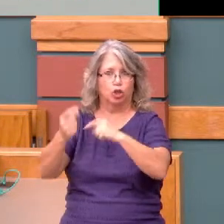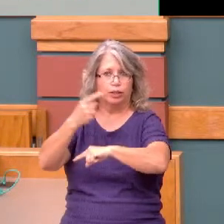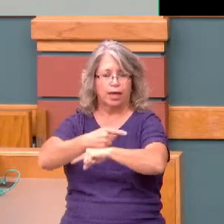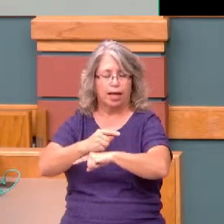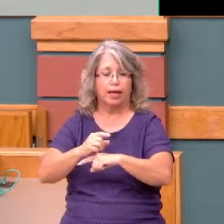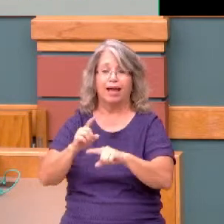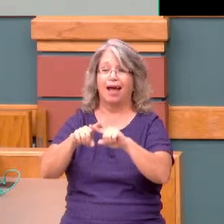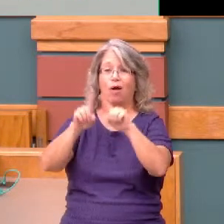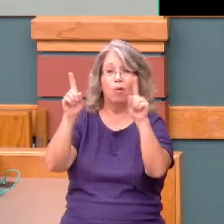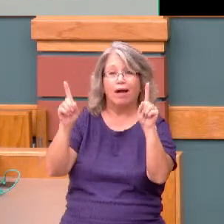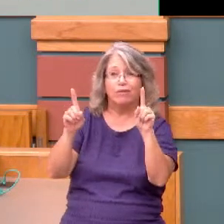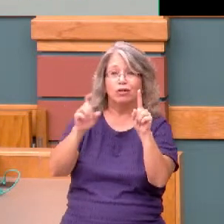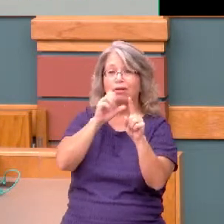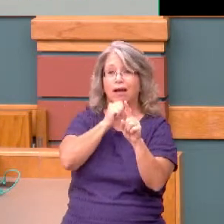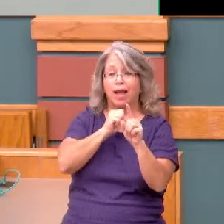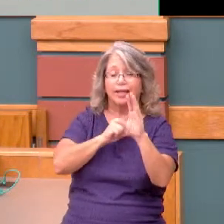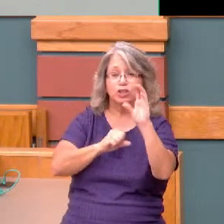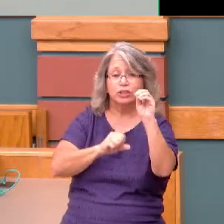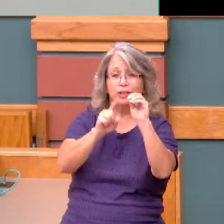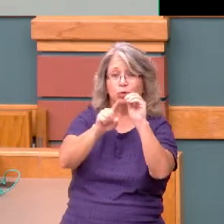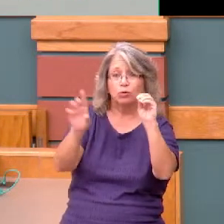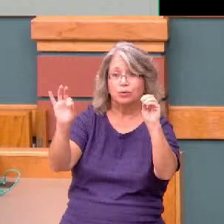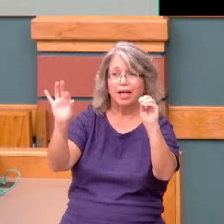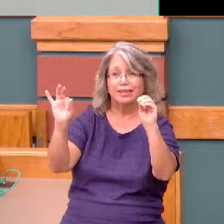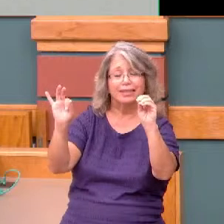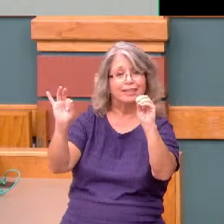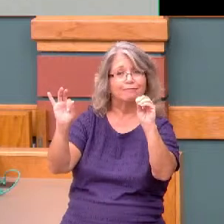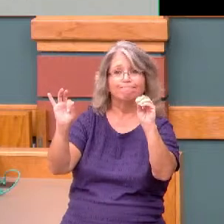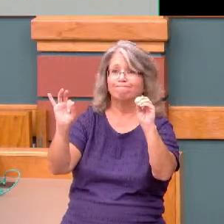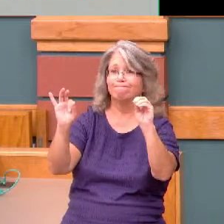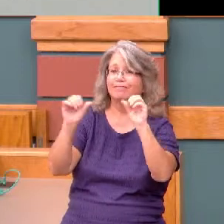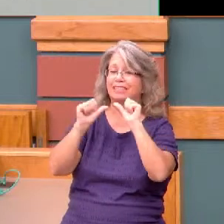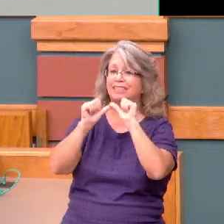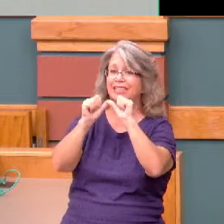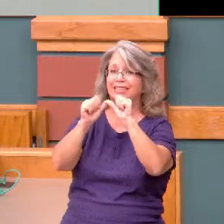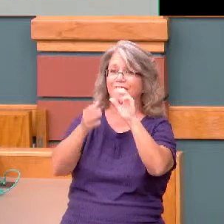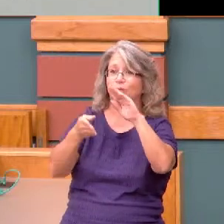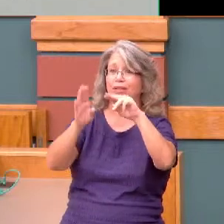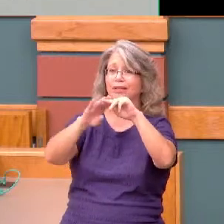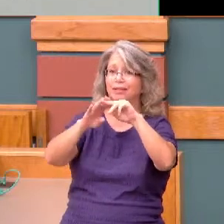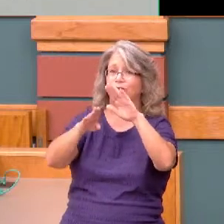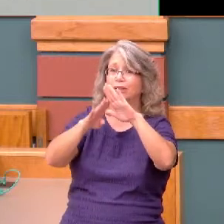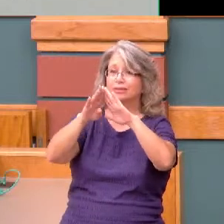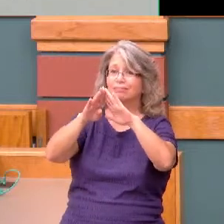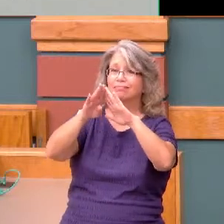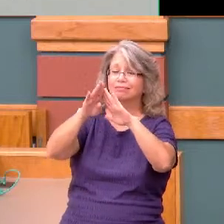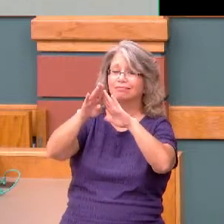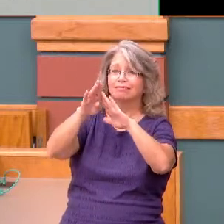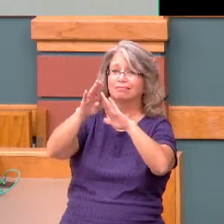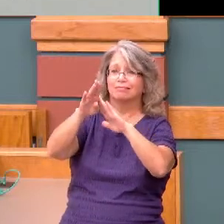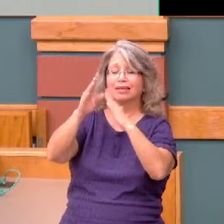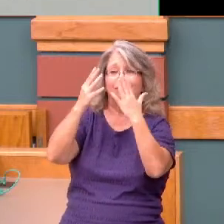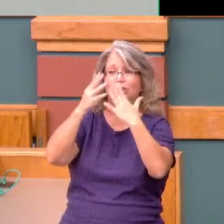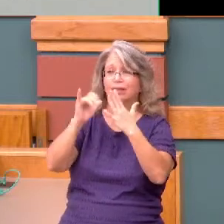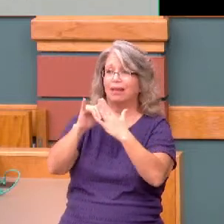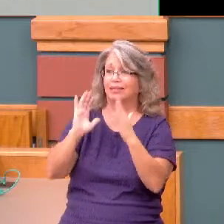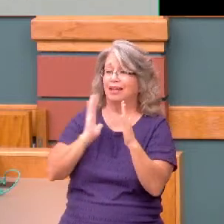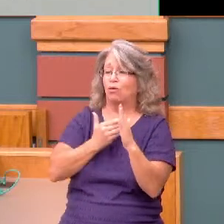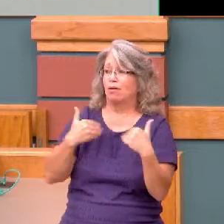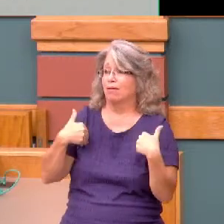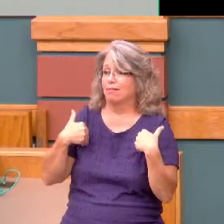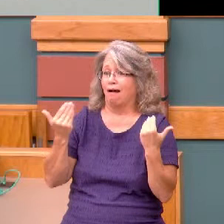to 19-year-olds, we don't see this same trend right now. It's continuing to increase. And unfortunately, this is our young and vulnerable